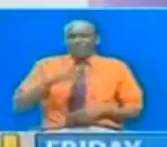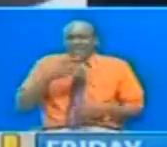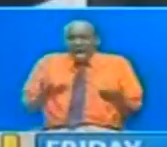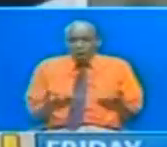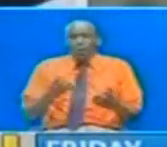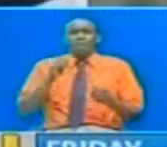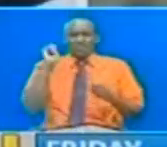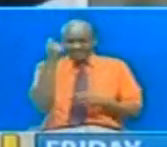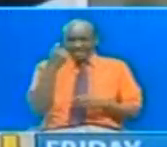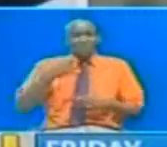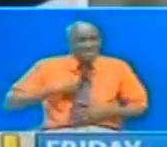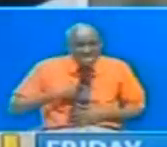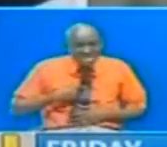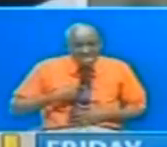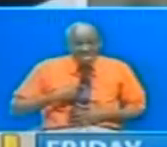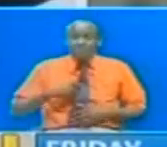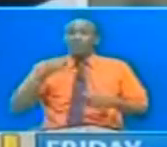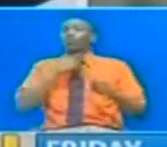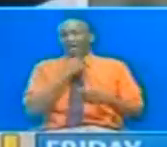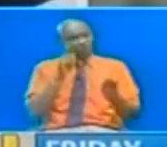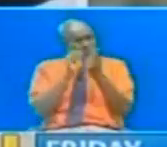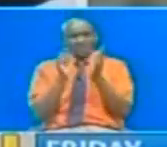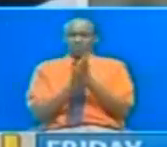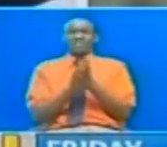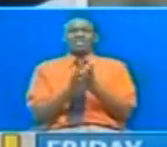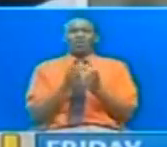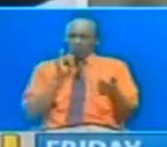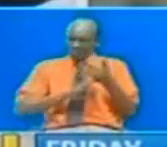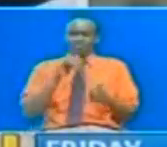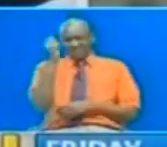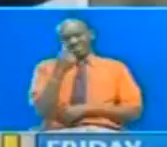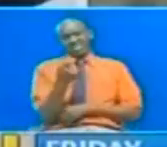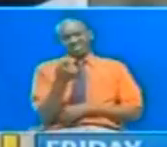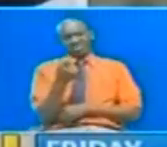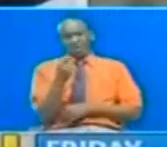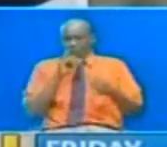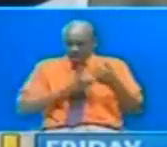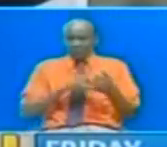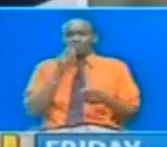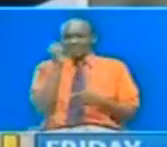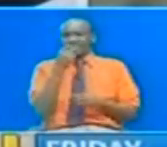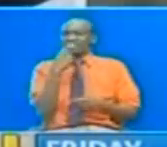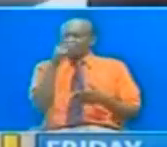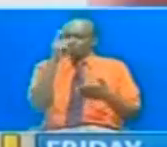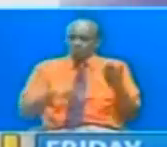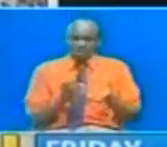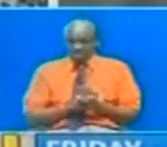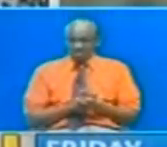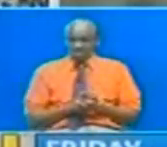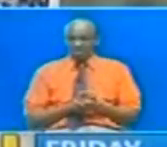unajua watu wangapi? Hata mimi hata mimi nataka kummeet hata Margaret Kenyatta. Alikuwa nini Margaret Kenyatta first lady?